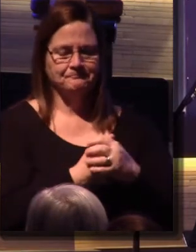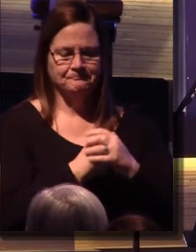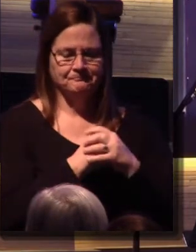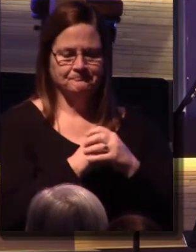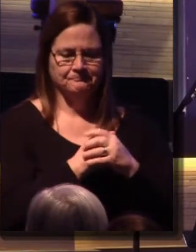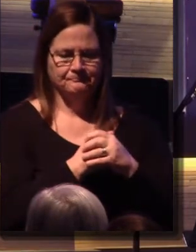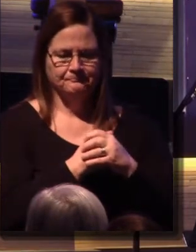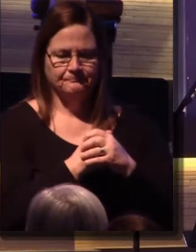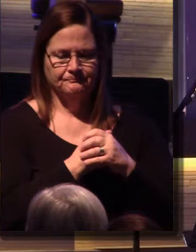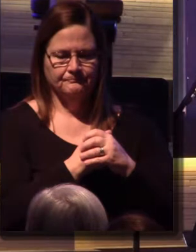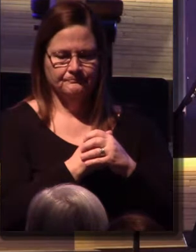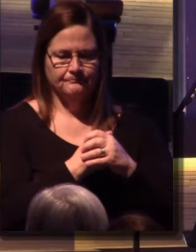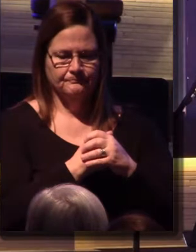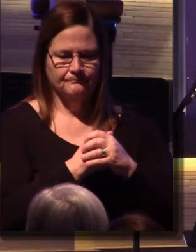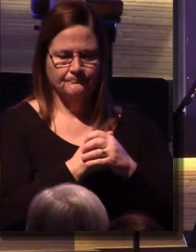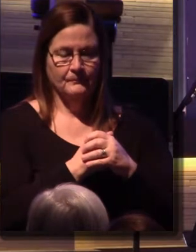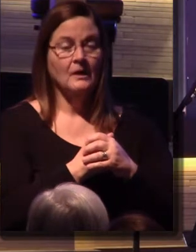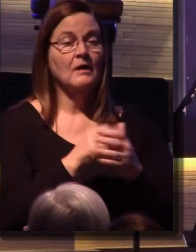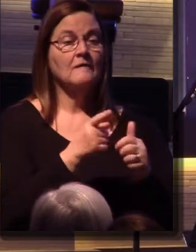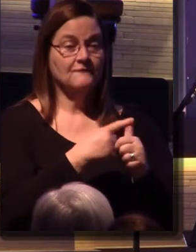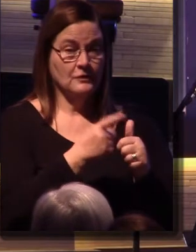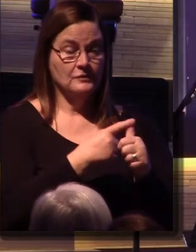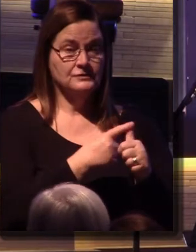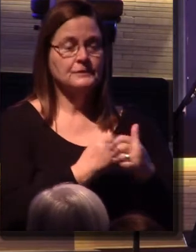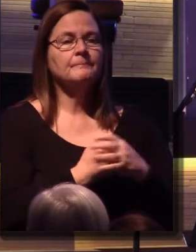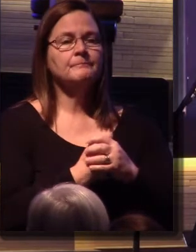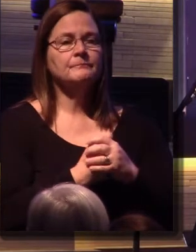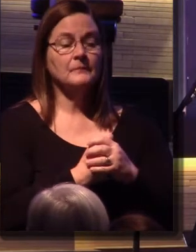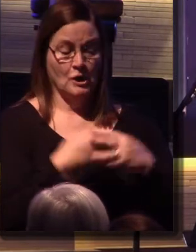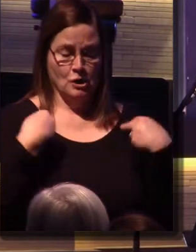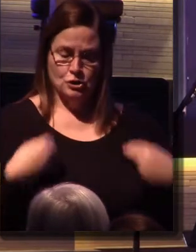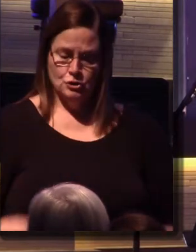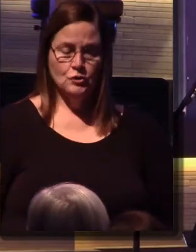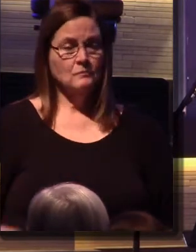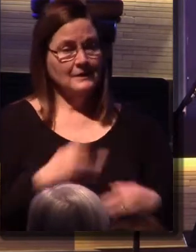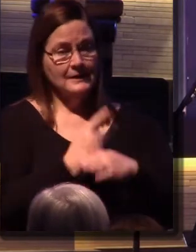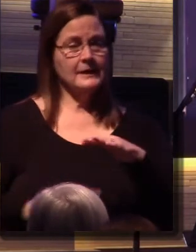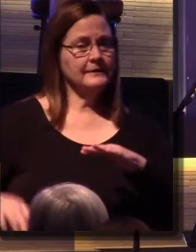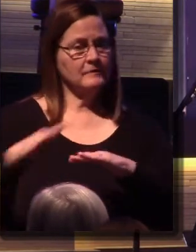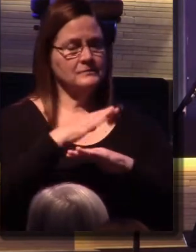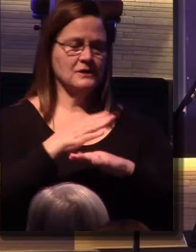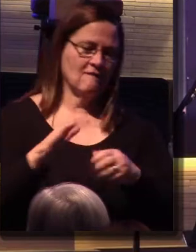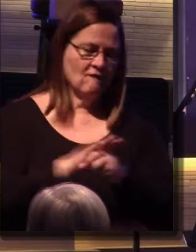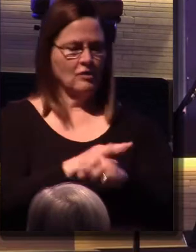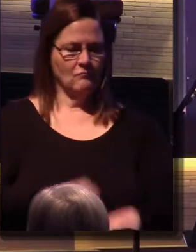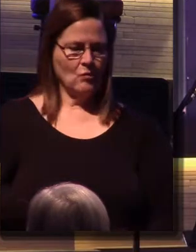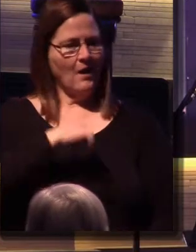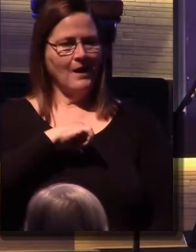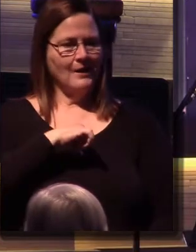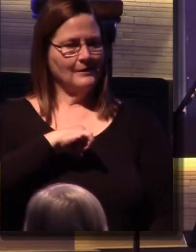Isaiah wants us to learn from the future is that human prideful kingdoms don't